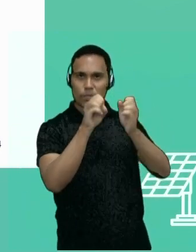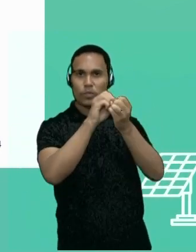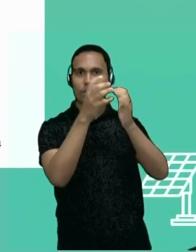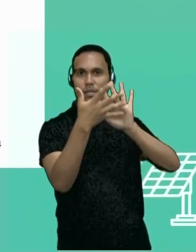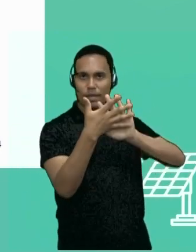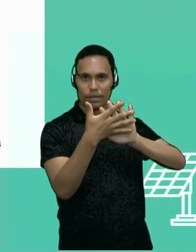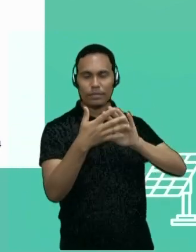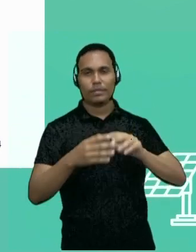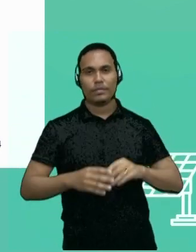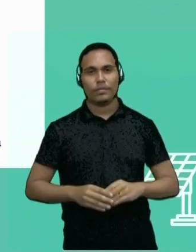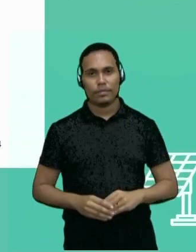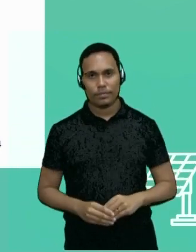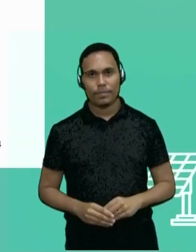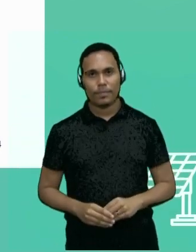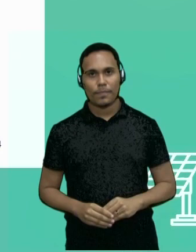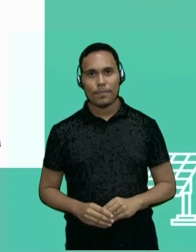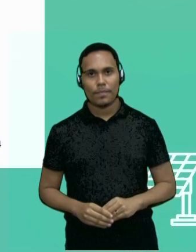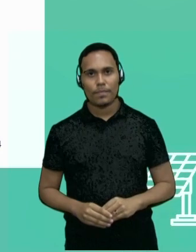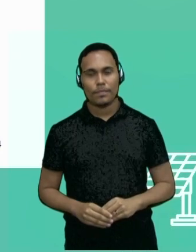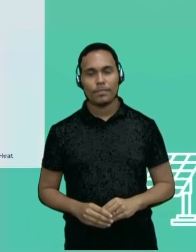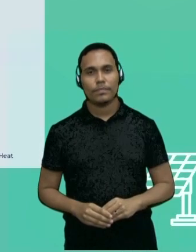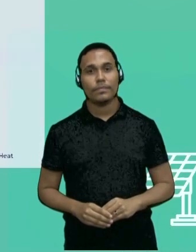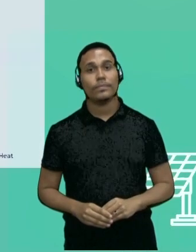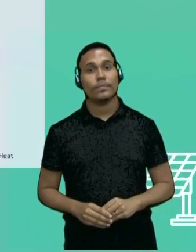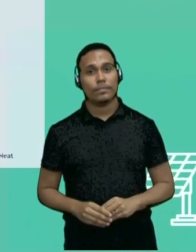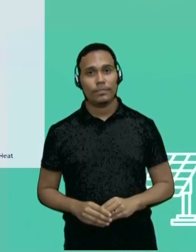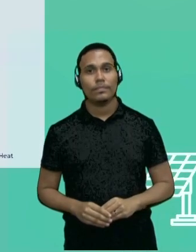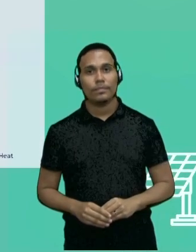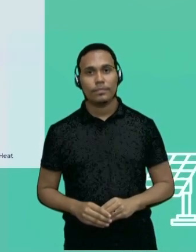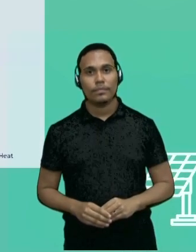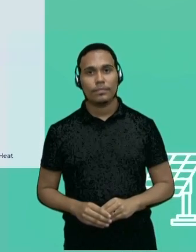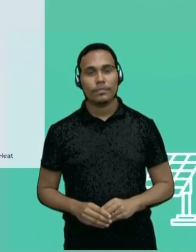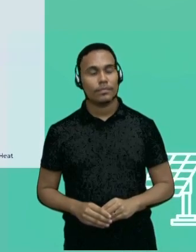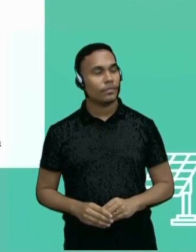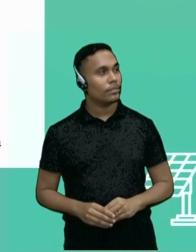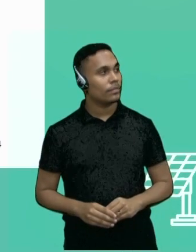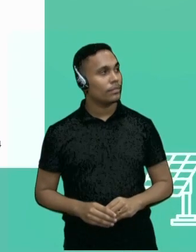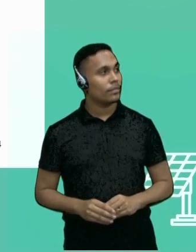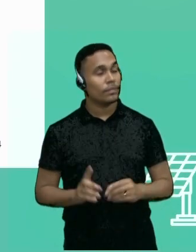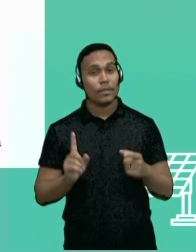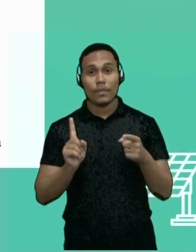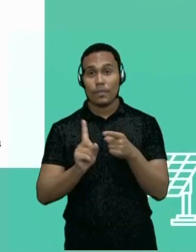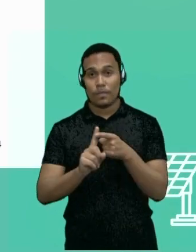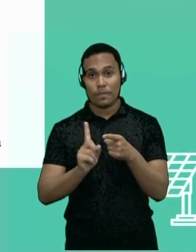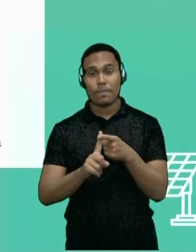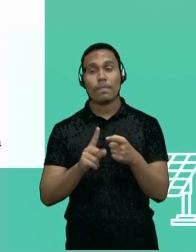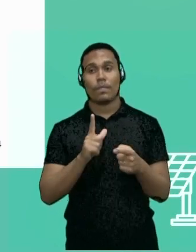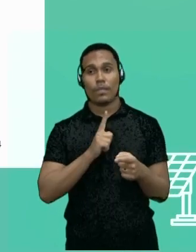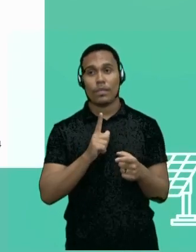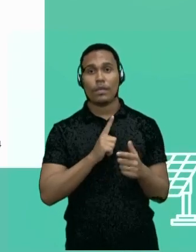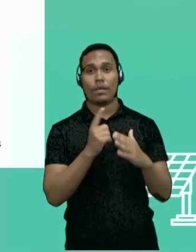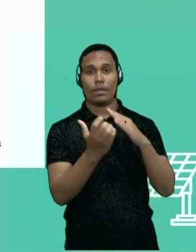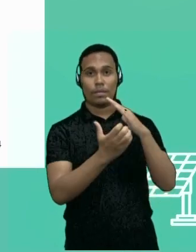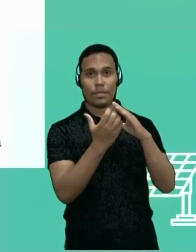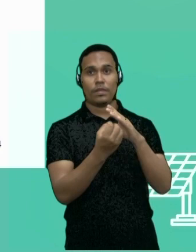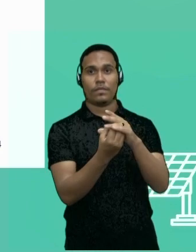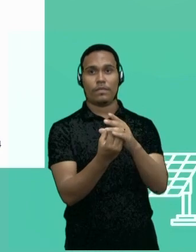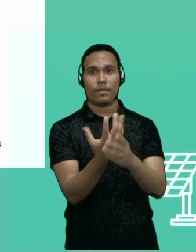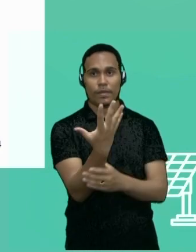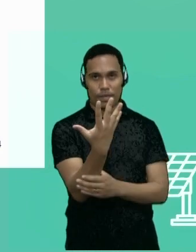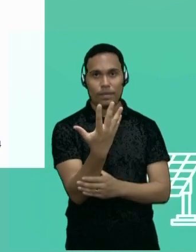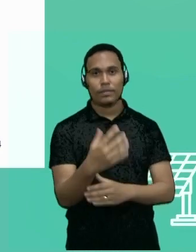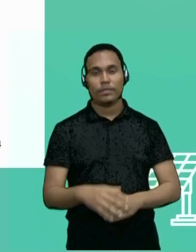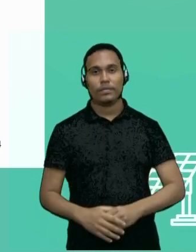previous slide, for distribution. And we also have manufacturers of, again, my slide skipped, apologies, manufacturers